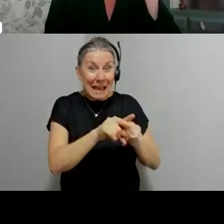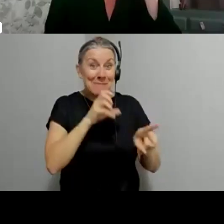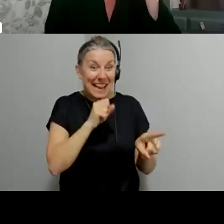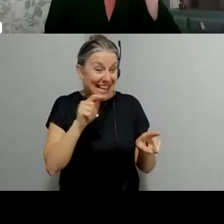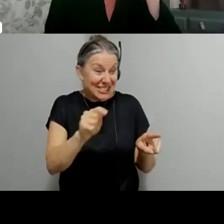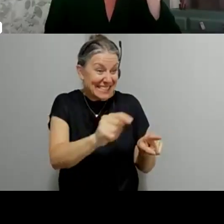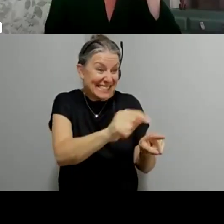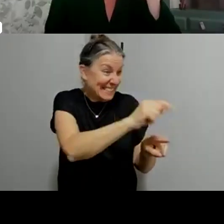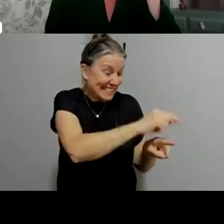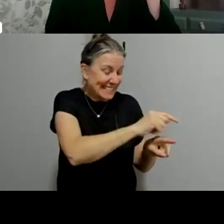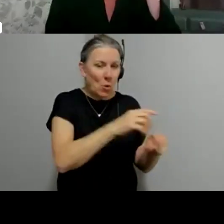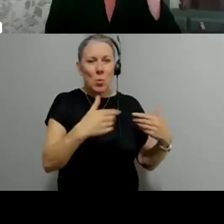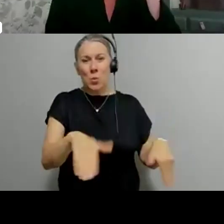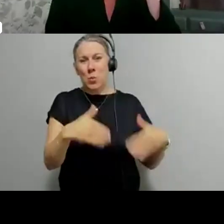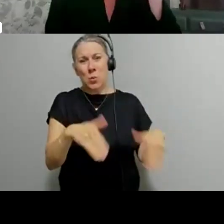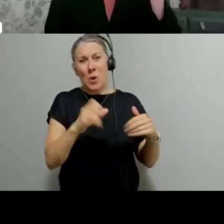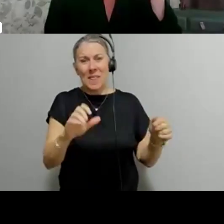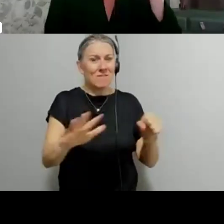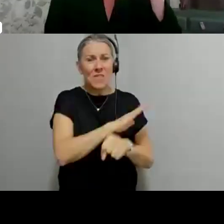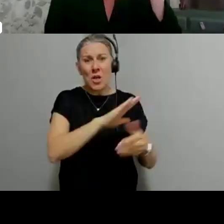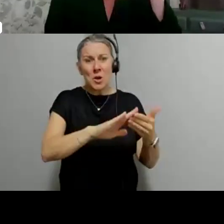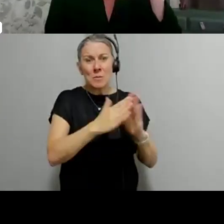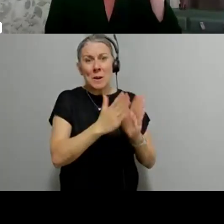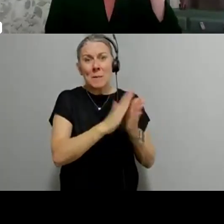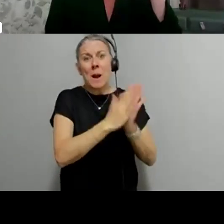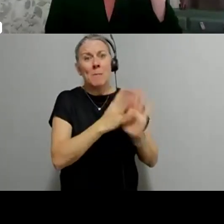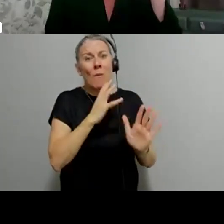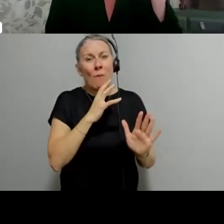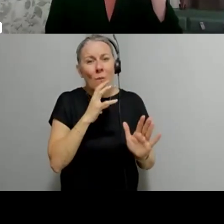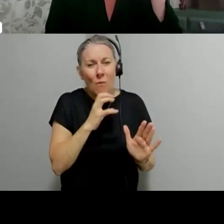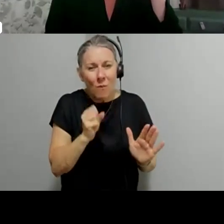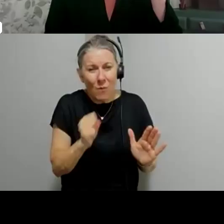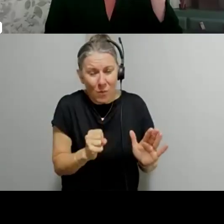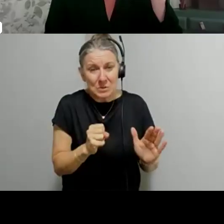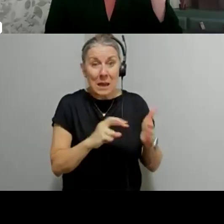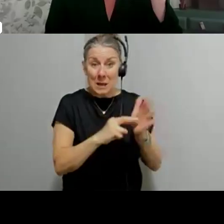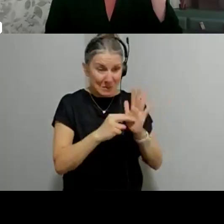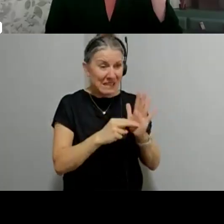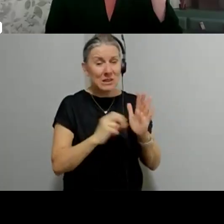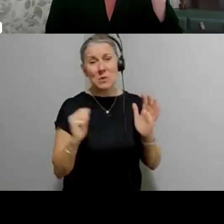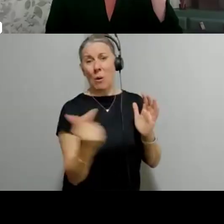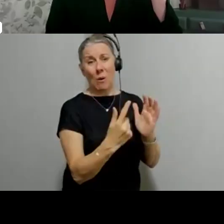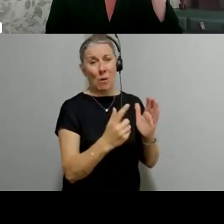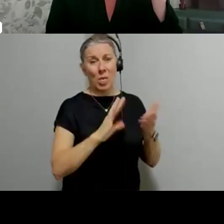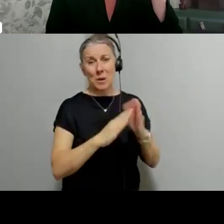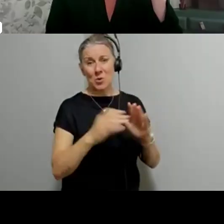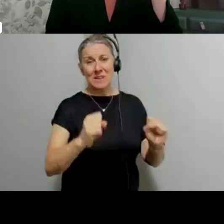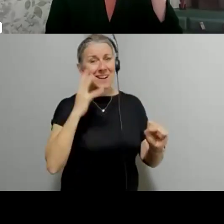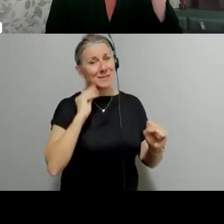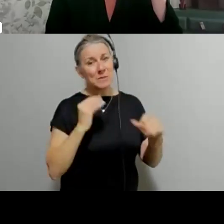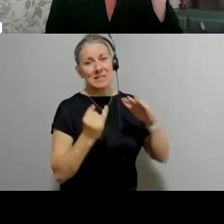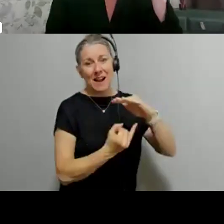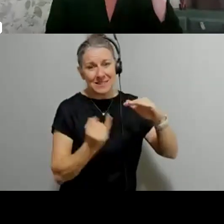into an entire community. And that means isolation can fall into an entire community. And that means neglect